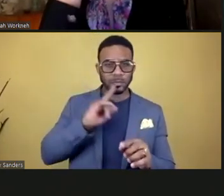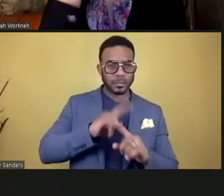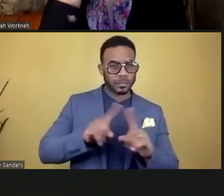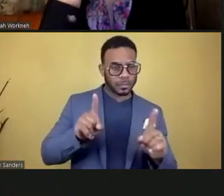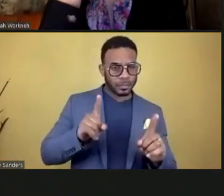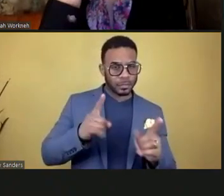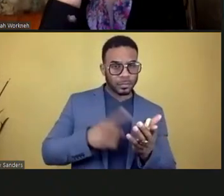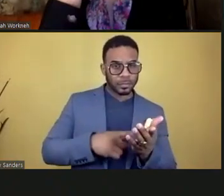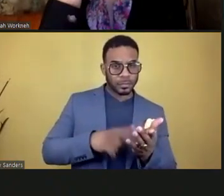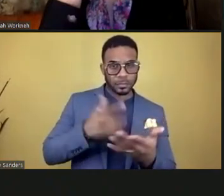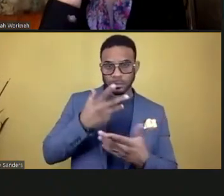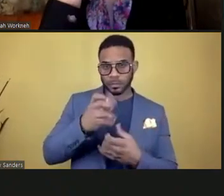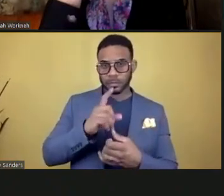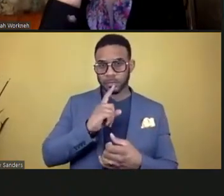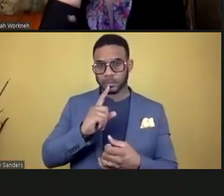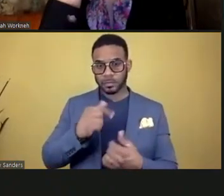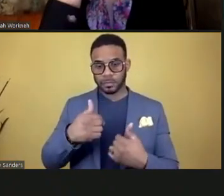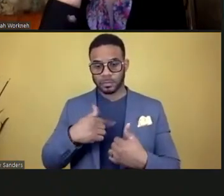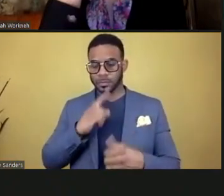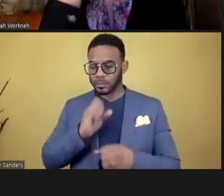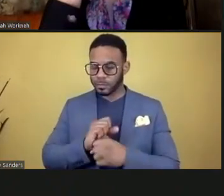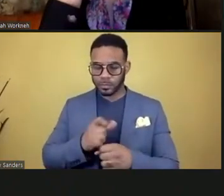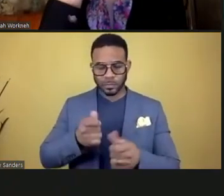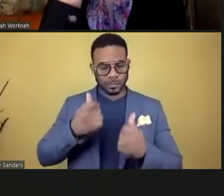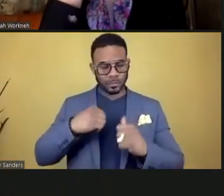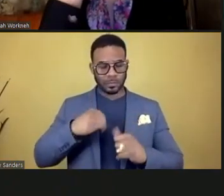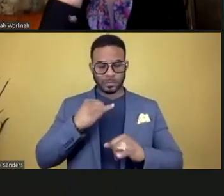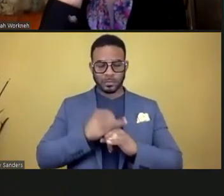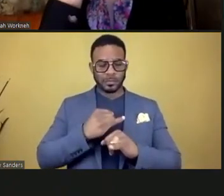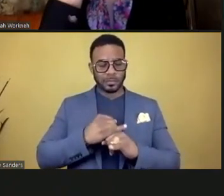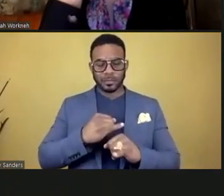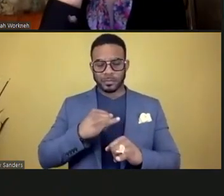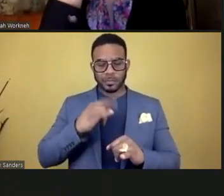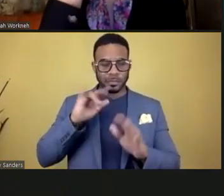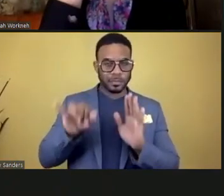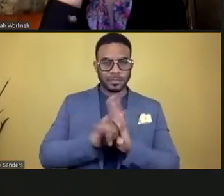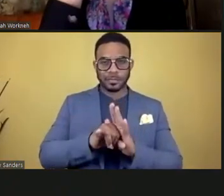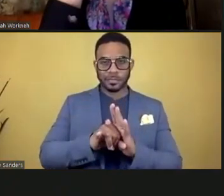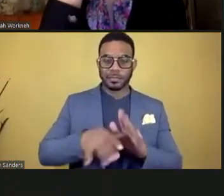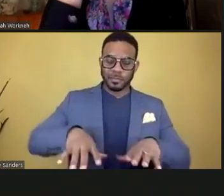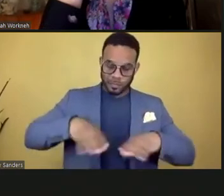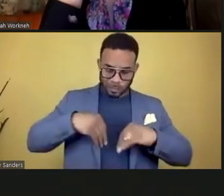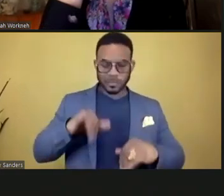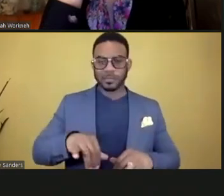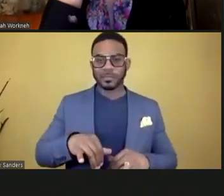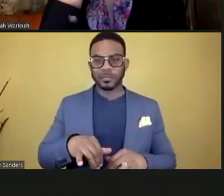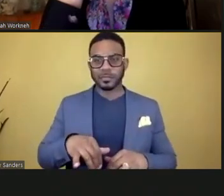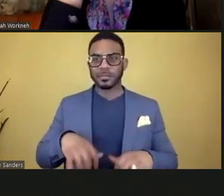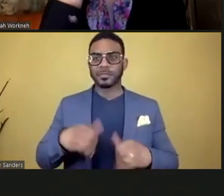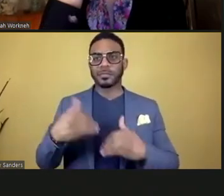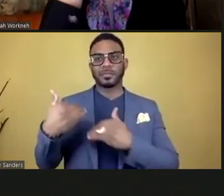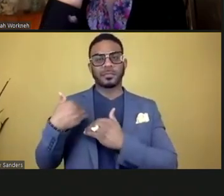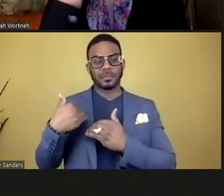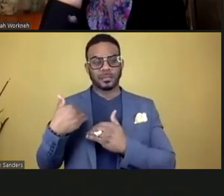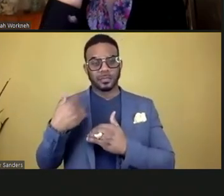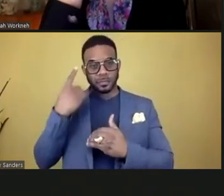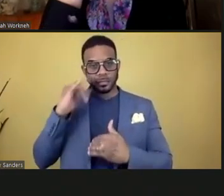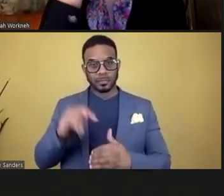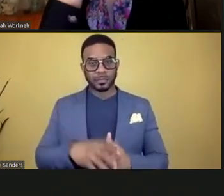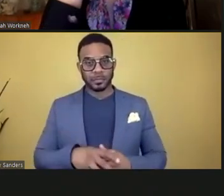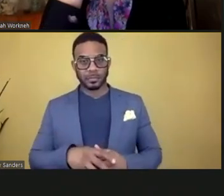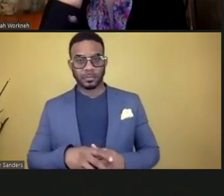And sometimes that trust is me truly wearing the institution identity and owning that and taking responsibility for